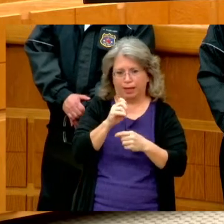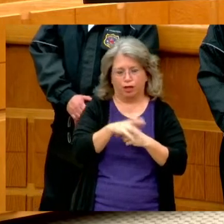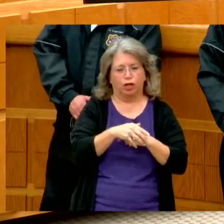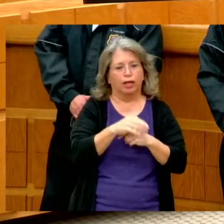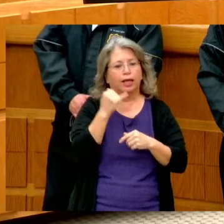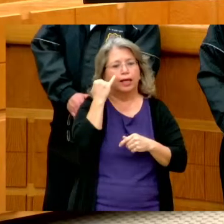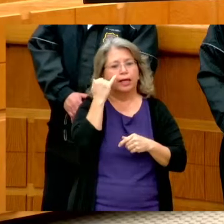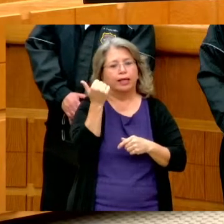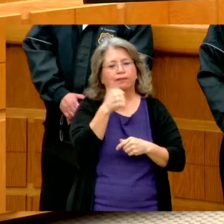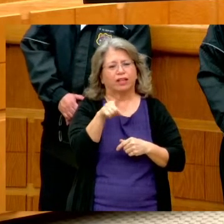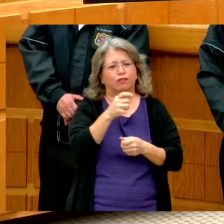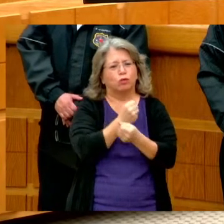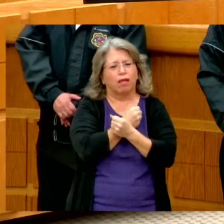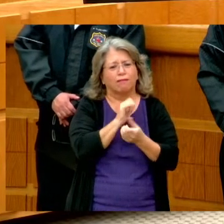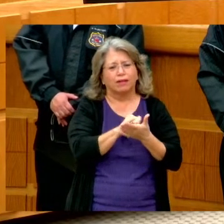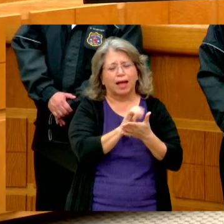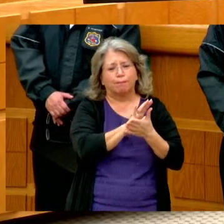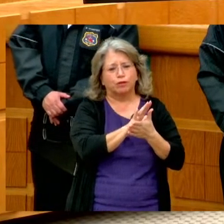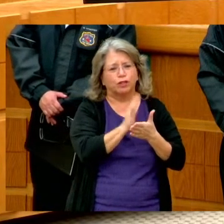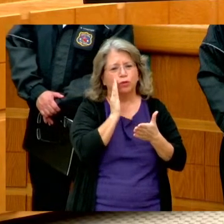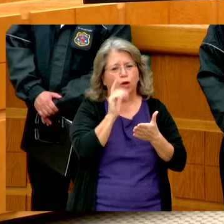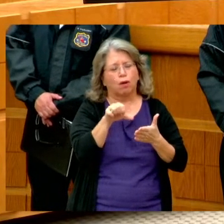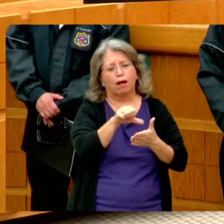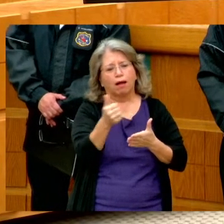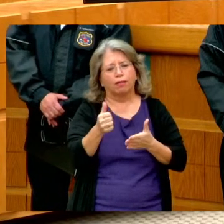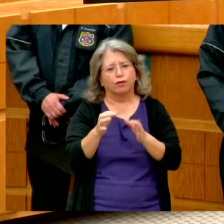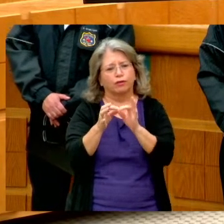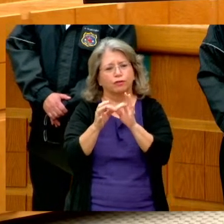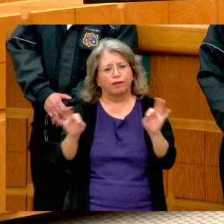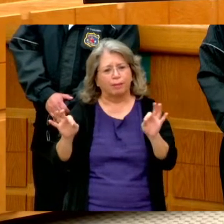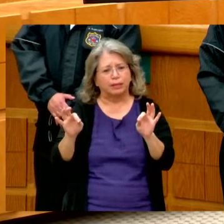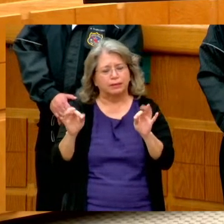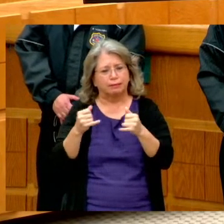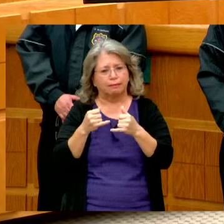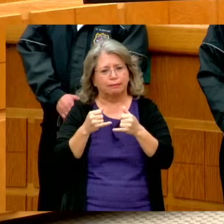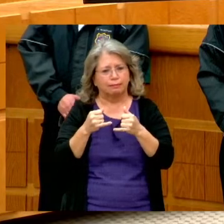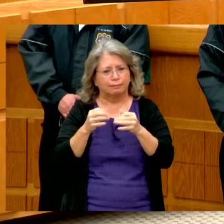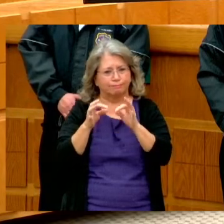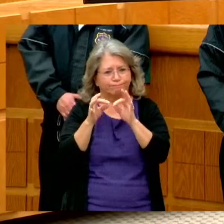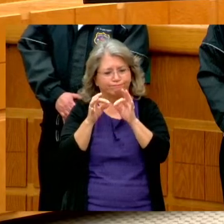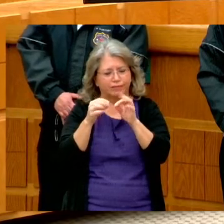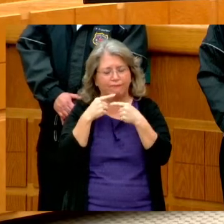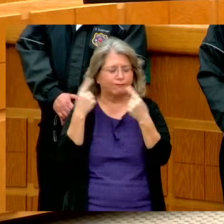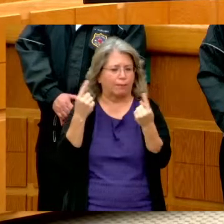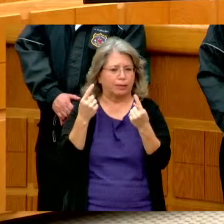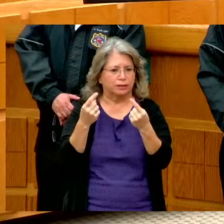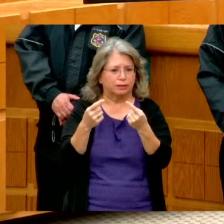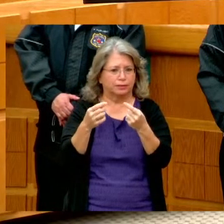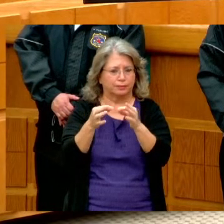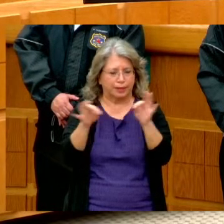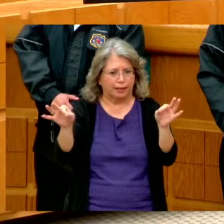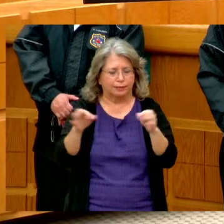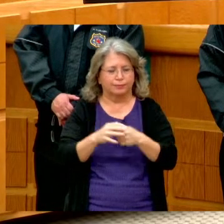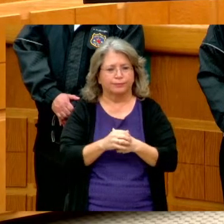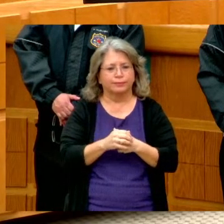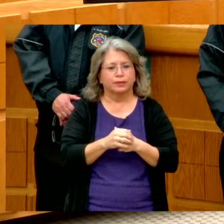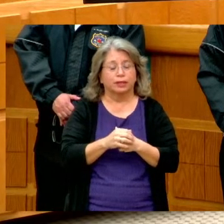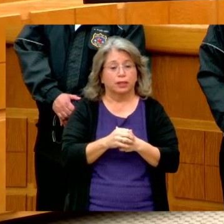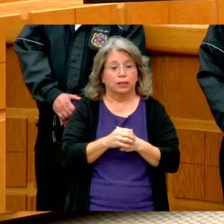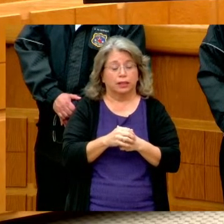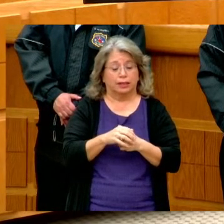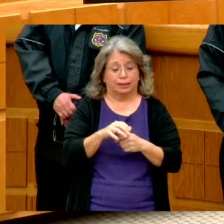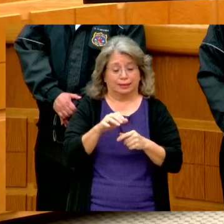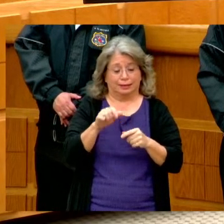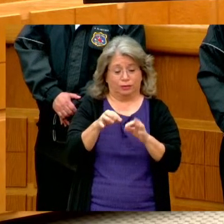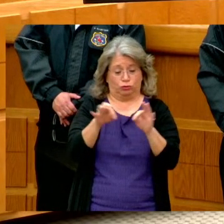any of you love that movie, you know there's also a famous line besides, if you build it, they will come. And that is it the reason